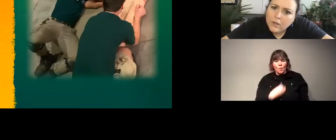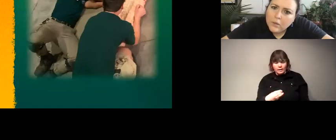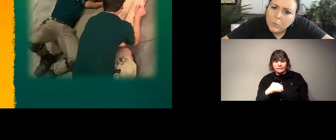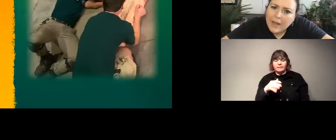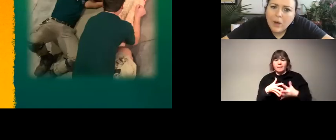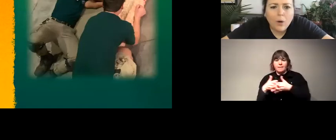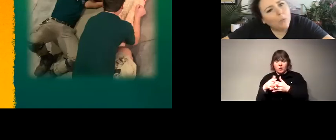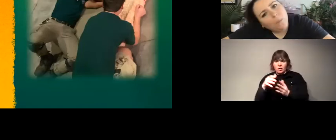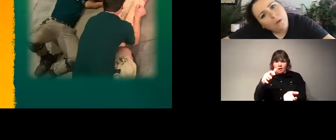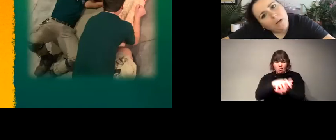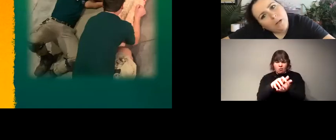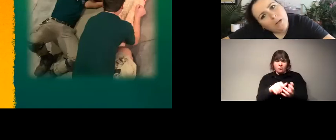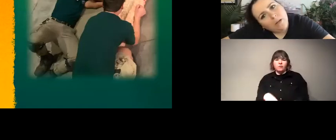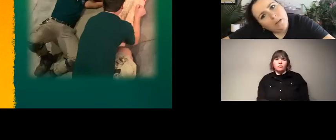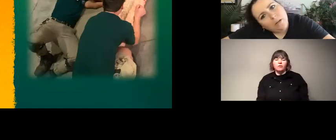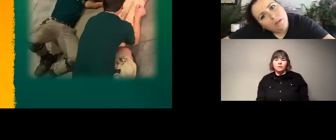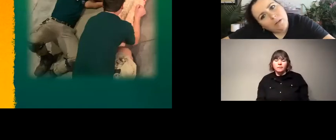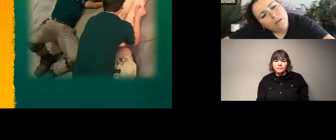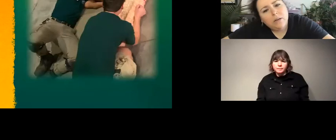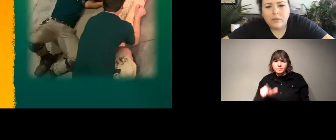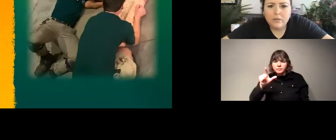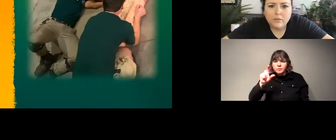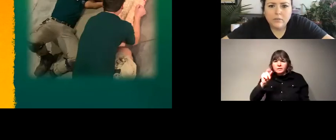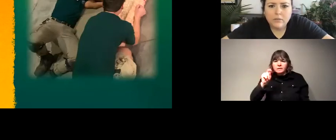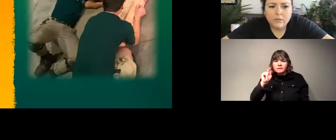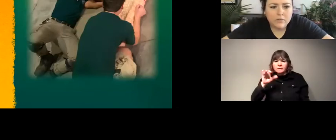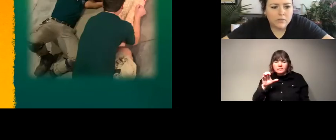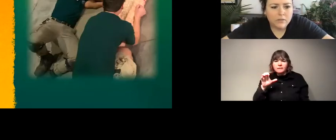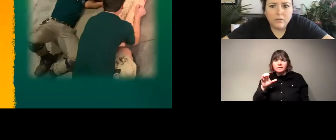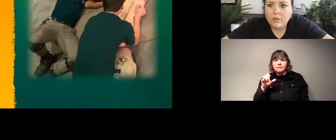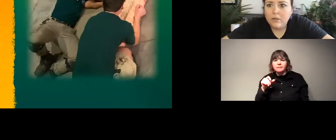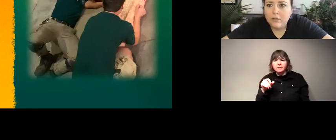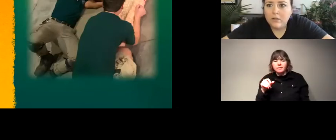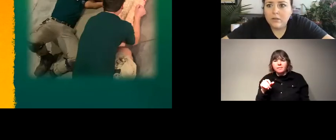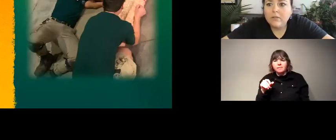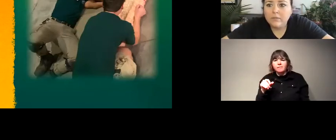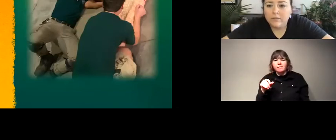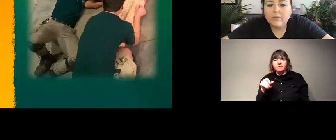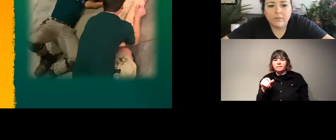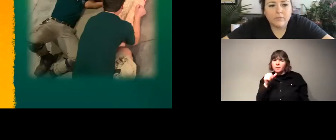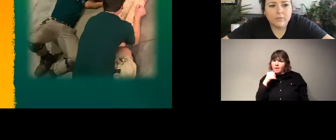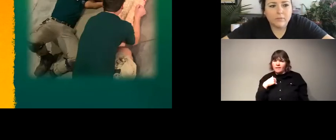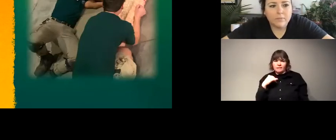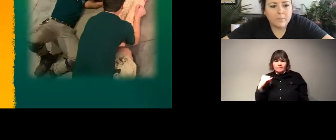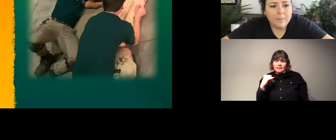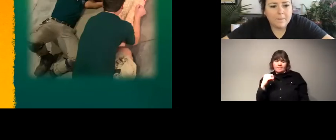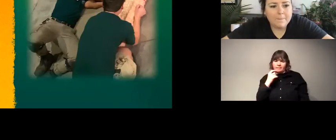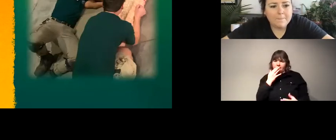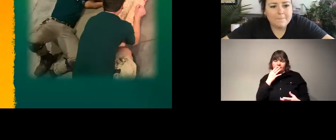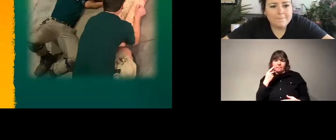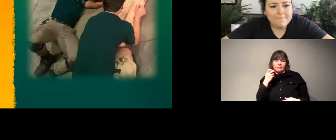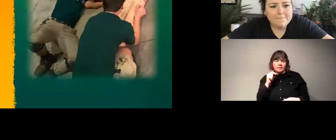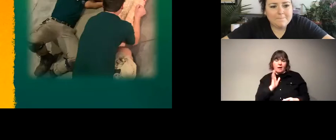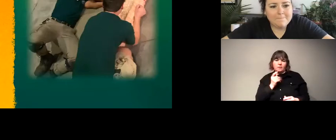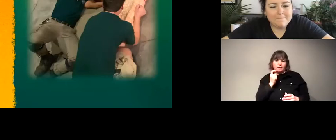alligator. So they're leucistic, and so they don't have, and like we do in our skin. So this isn't like a